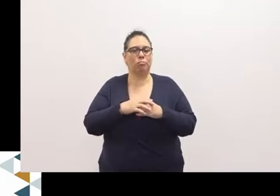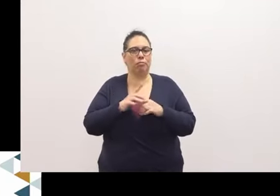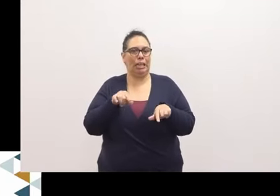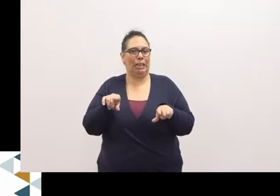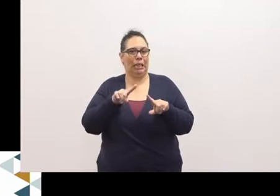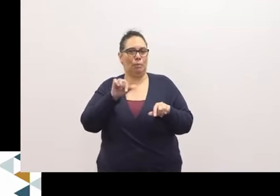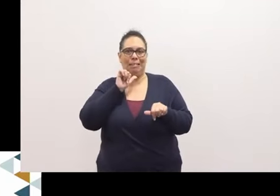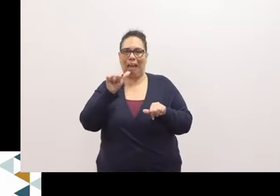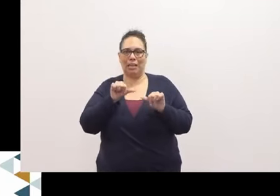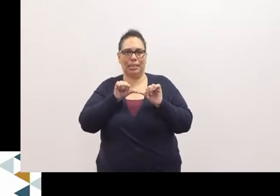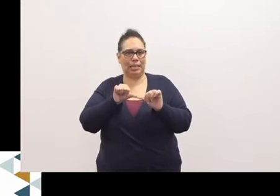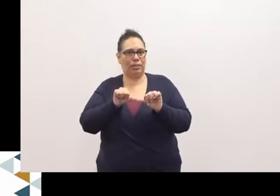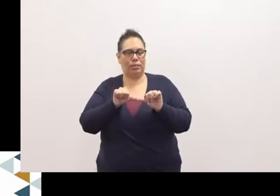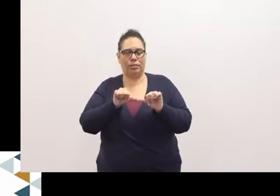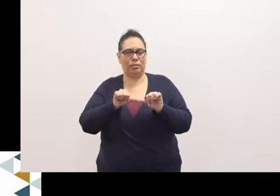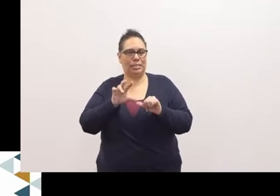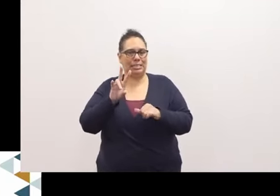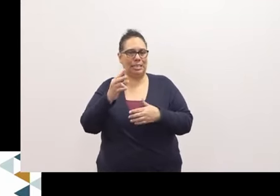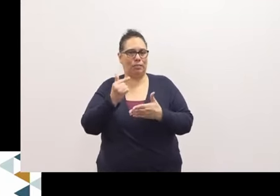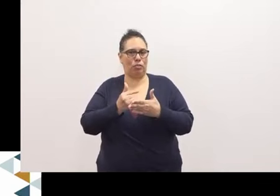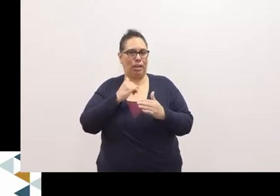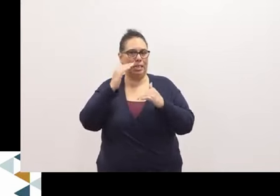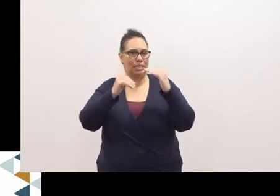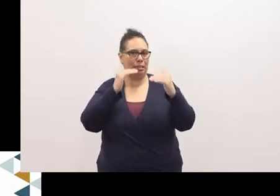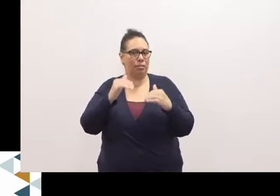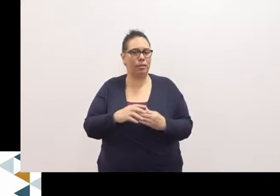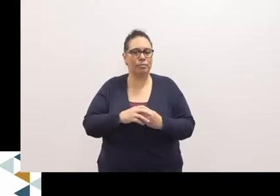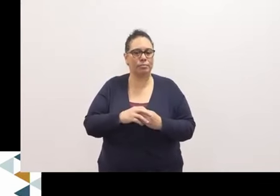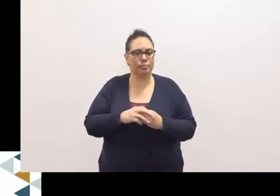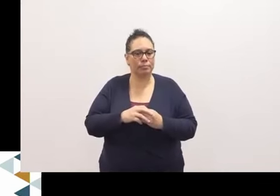not to continue on to seventh grade accelerated math?